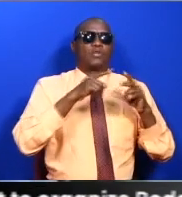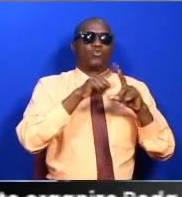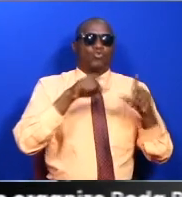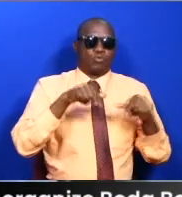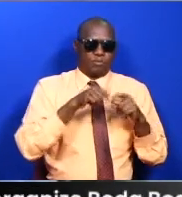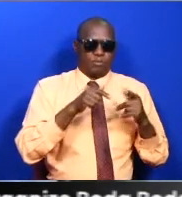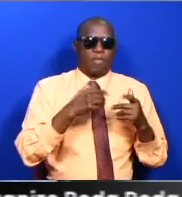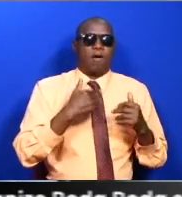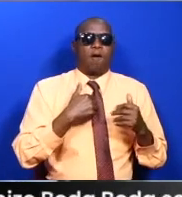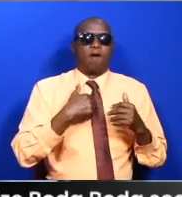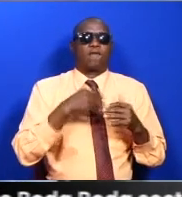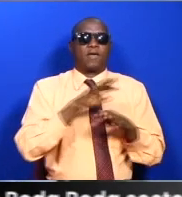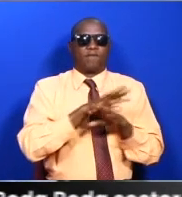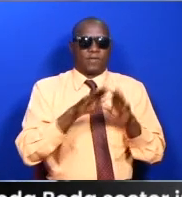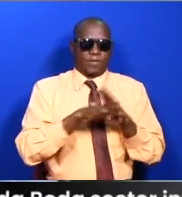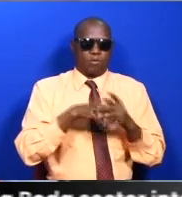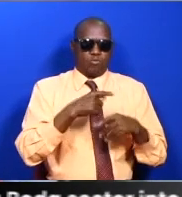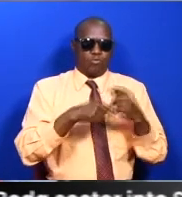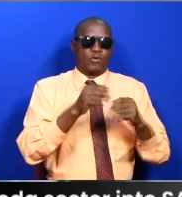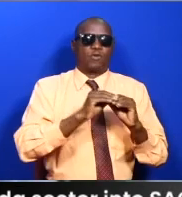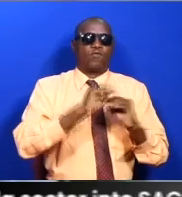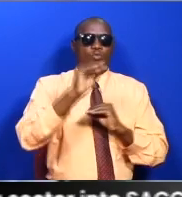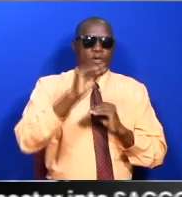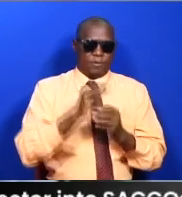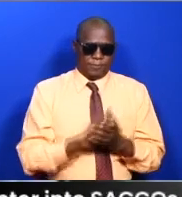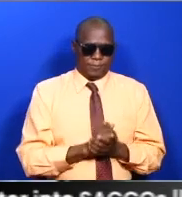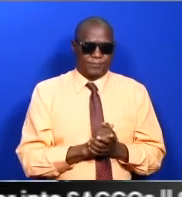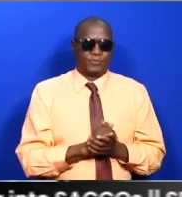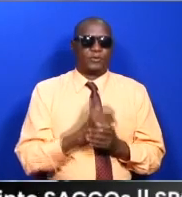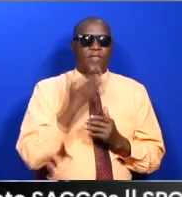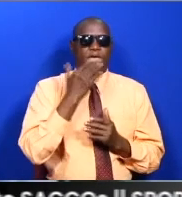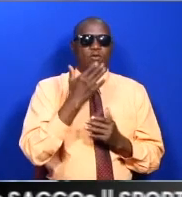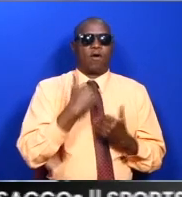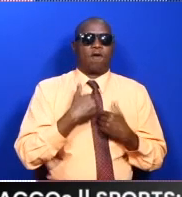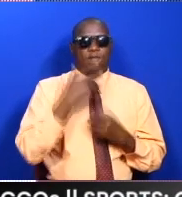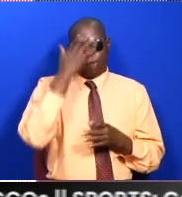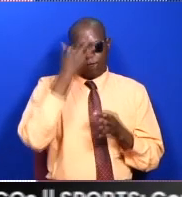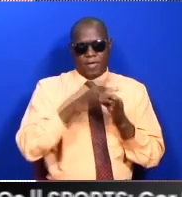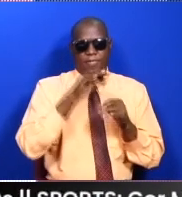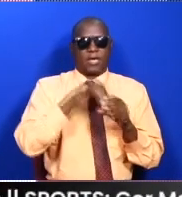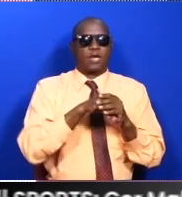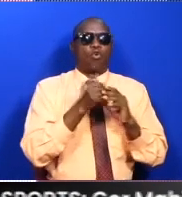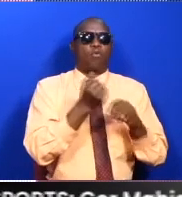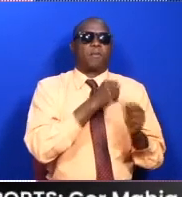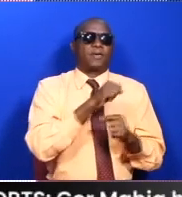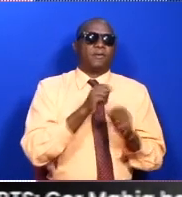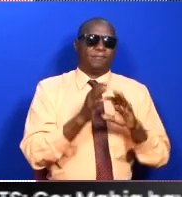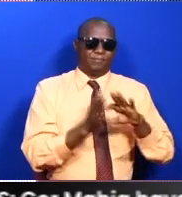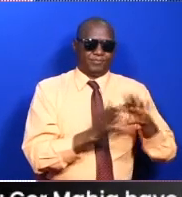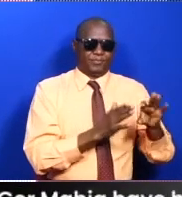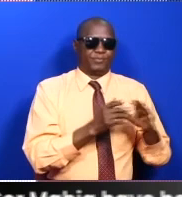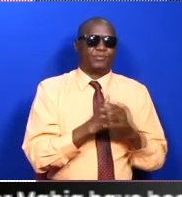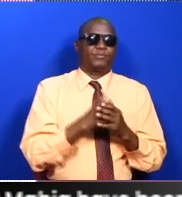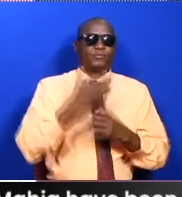that has everything moving forward. We thank you for having faith in Homabay. Crossing borders now, and